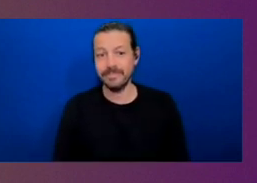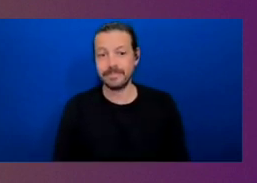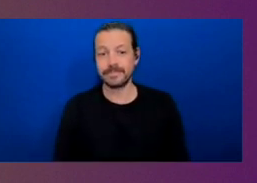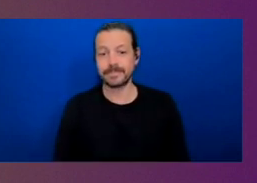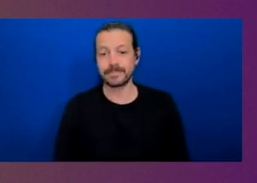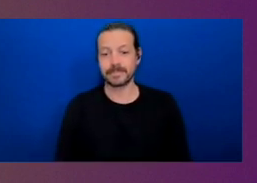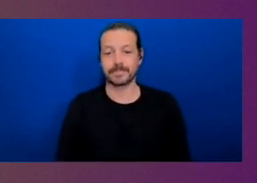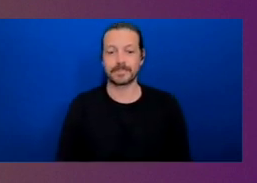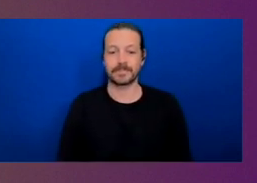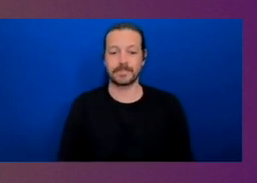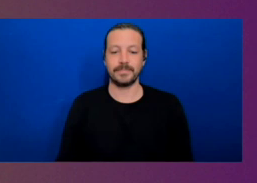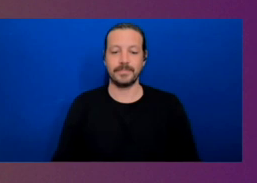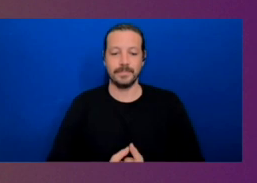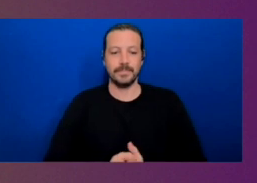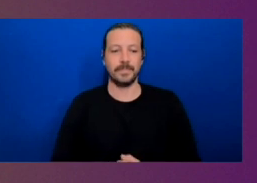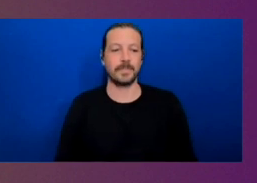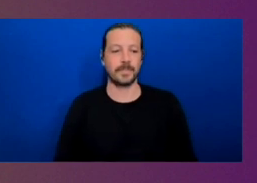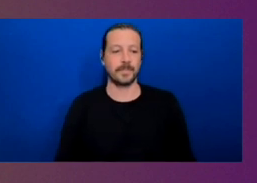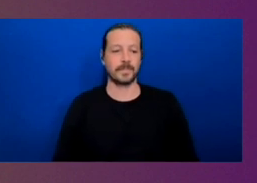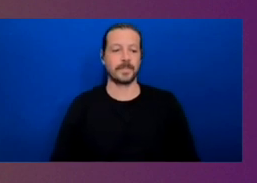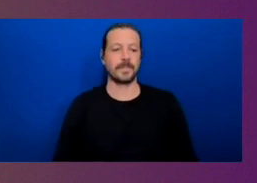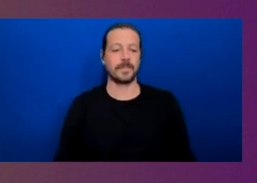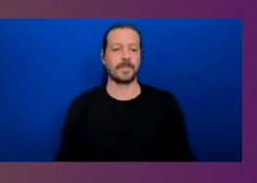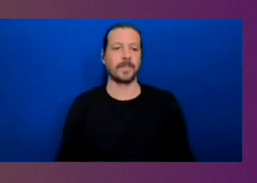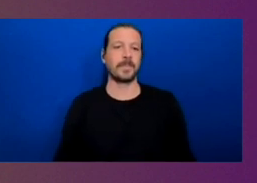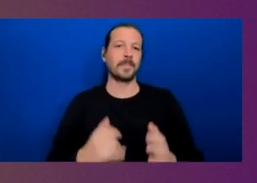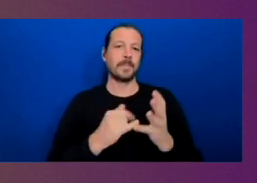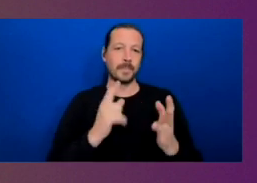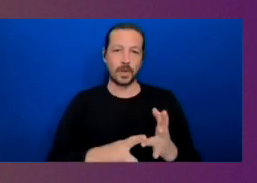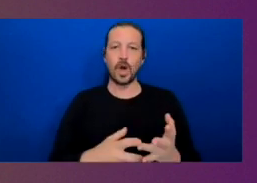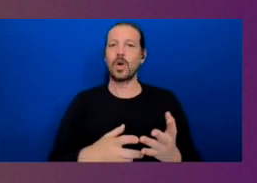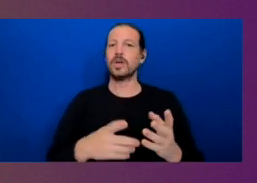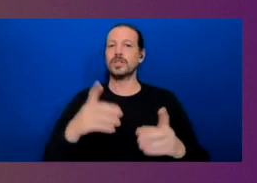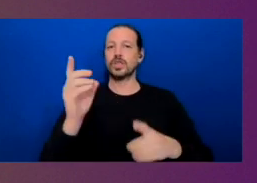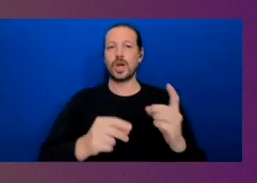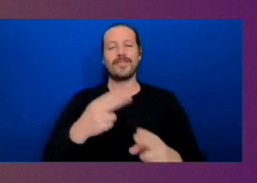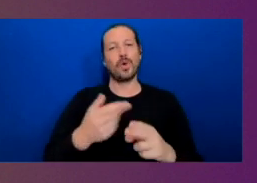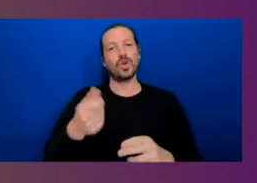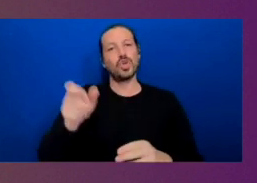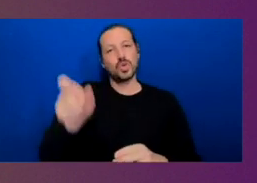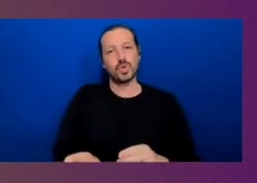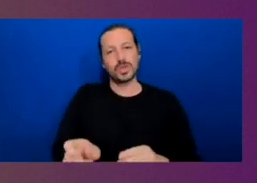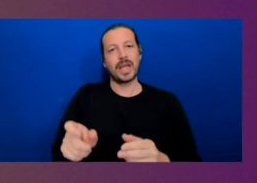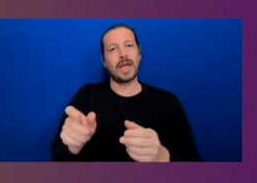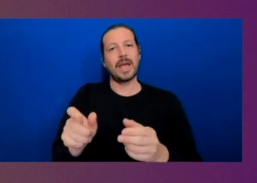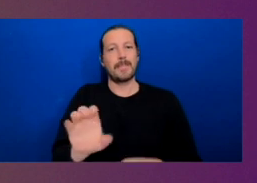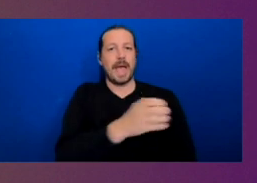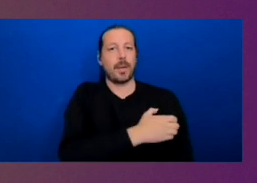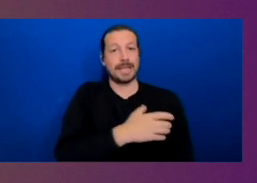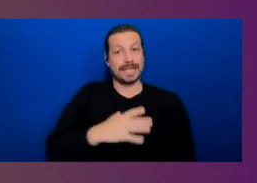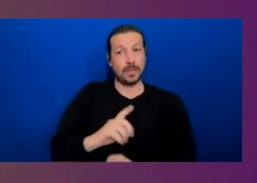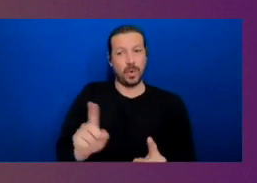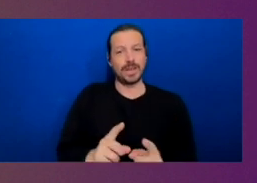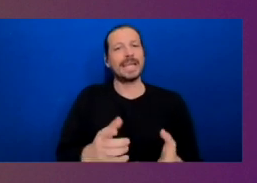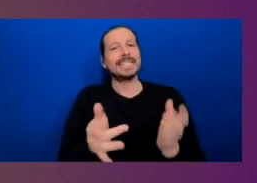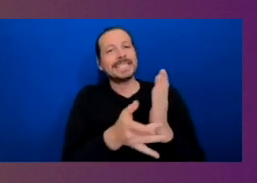So if the second part of what's needed to design for user empowerment is technical expertise. Christine, what are some